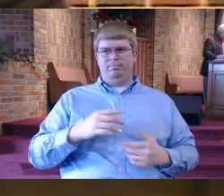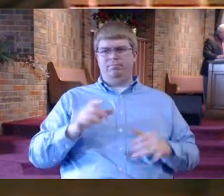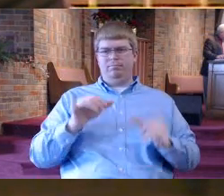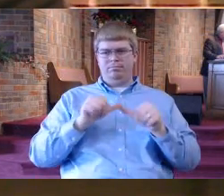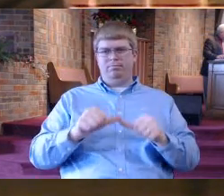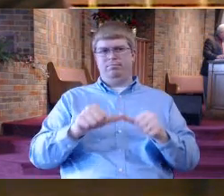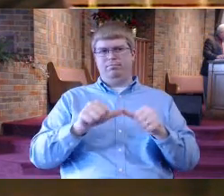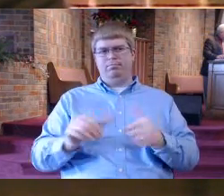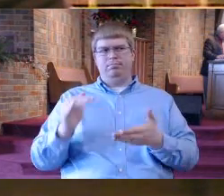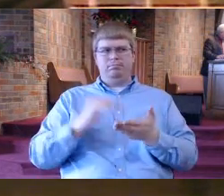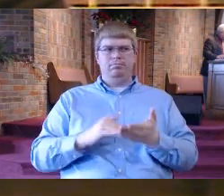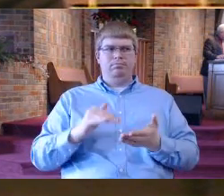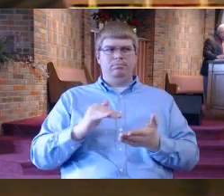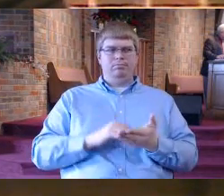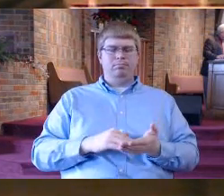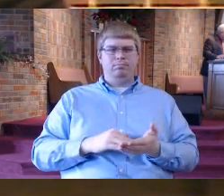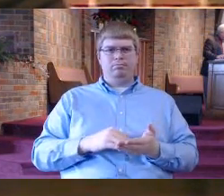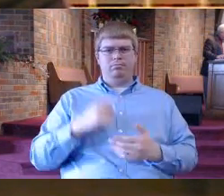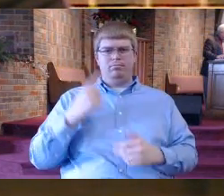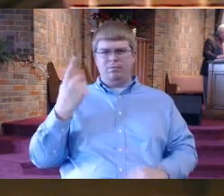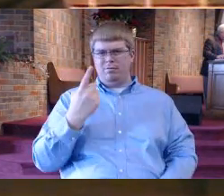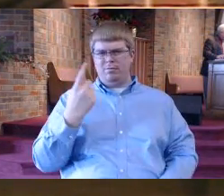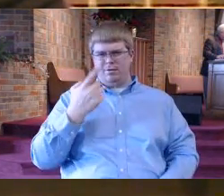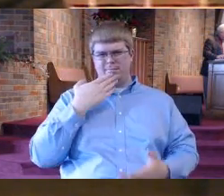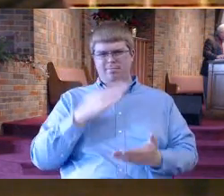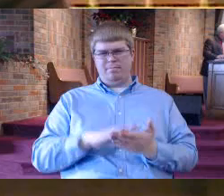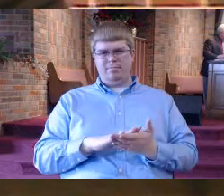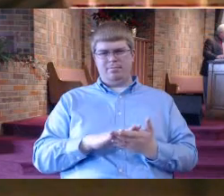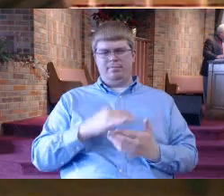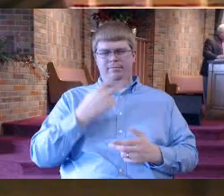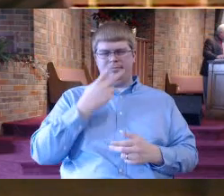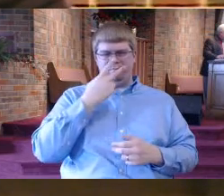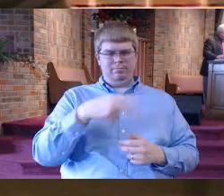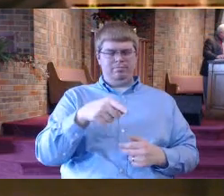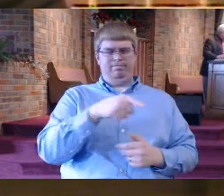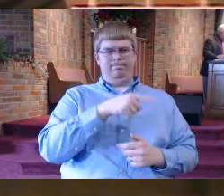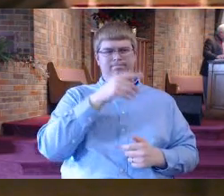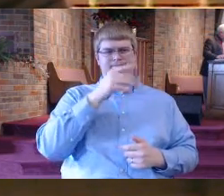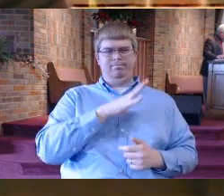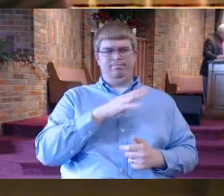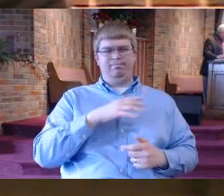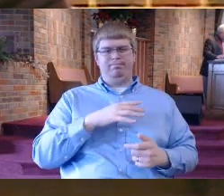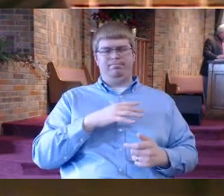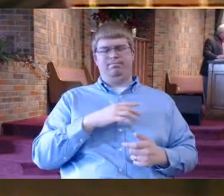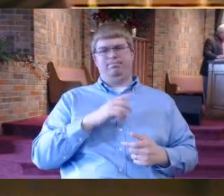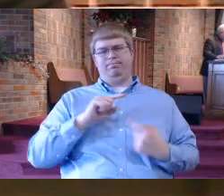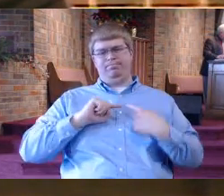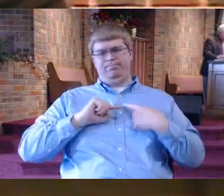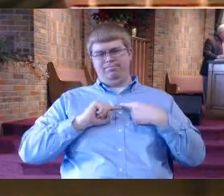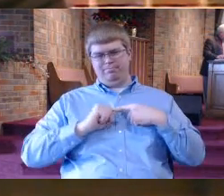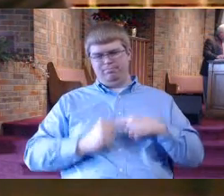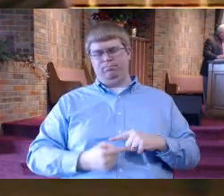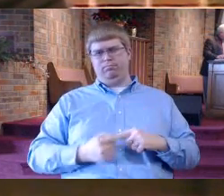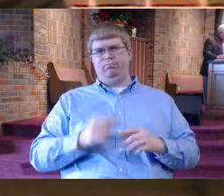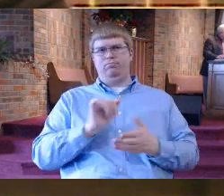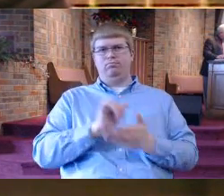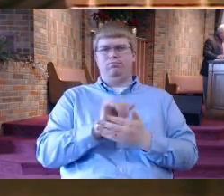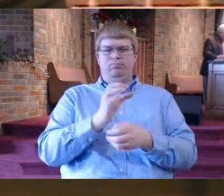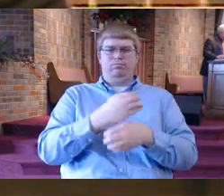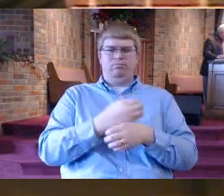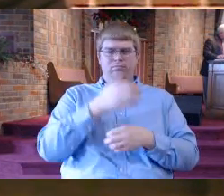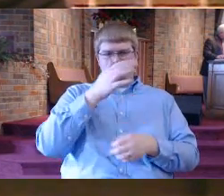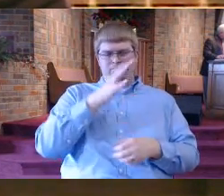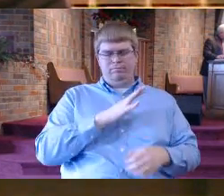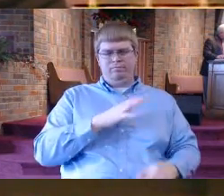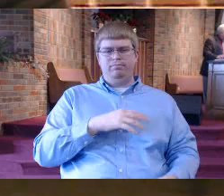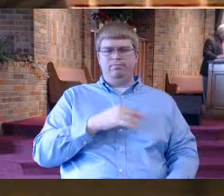he had made man on the earth, and he was grieved in his heart. So the Lord said, 'I will destroy man whom I have created from